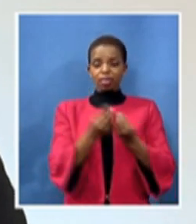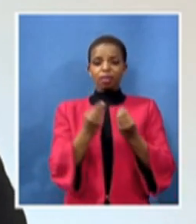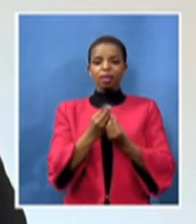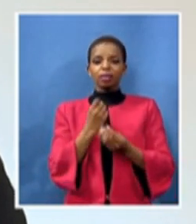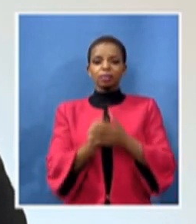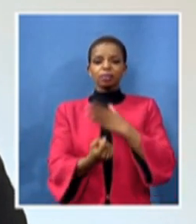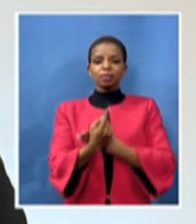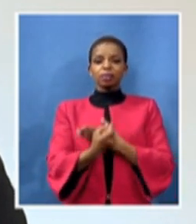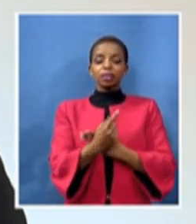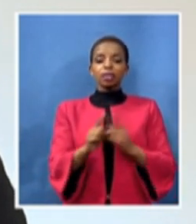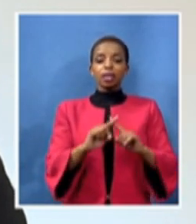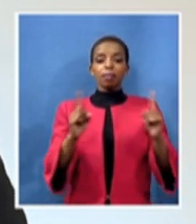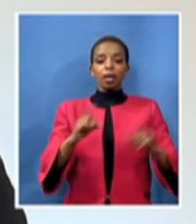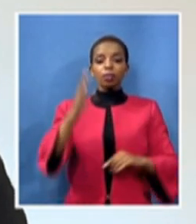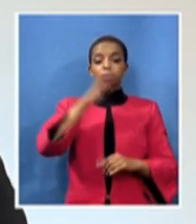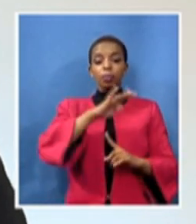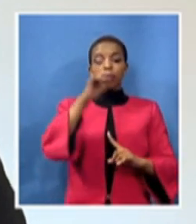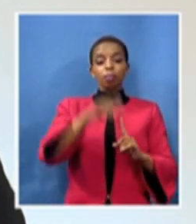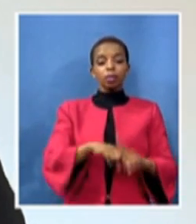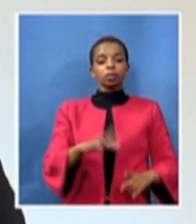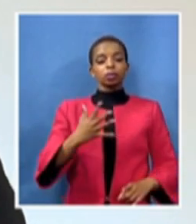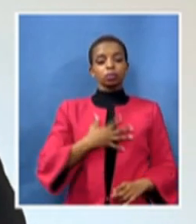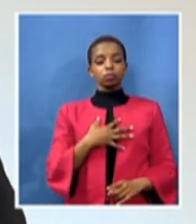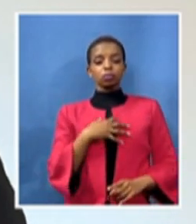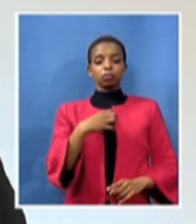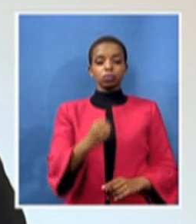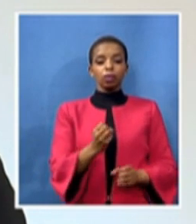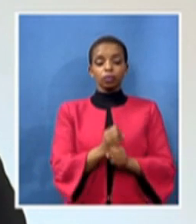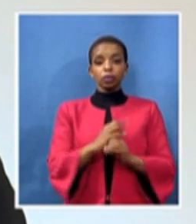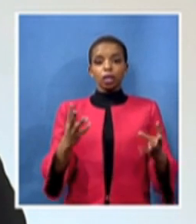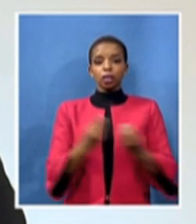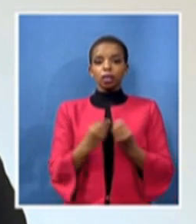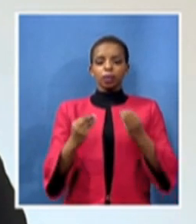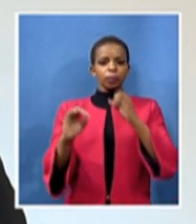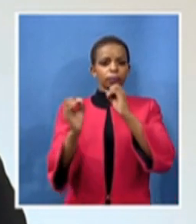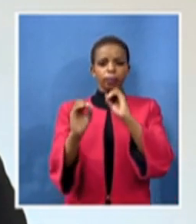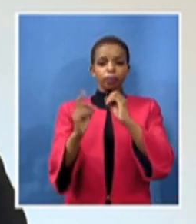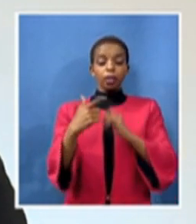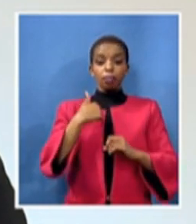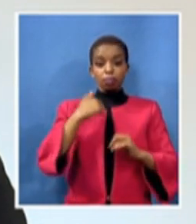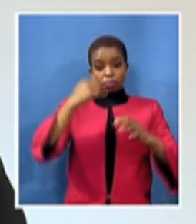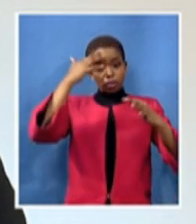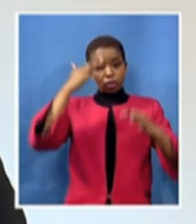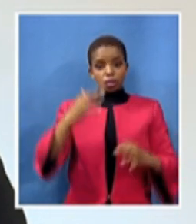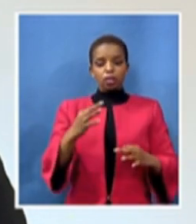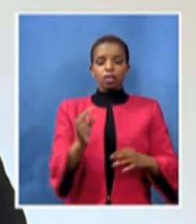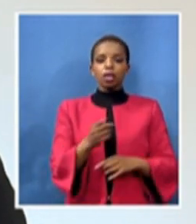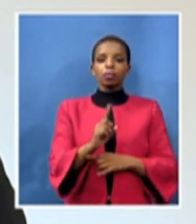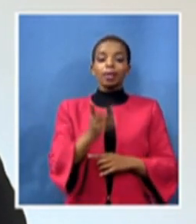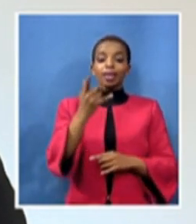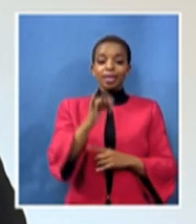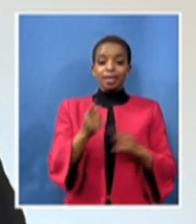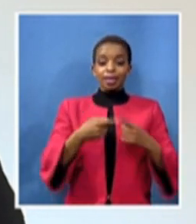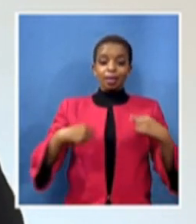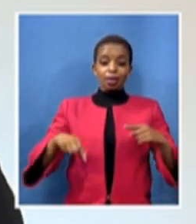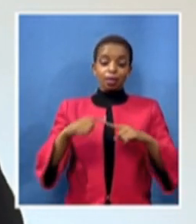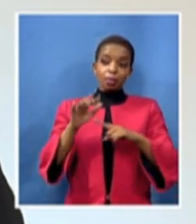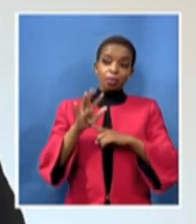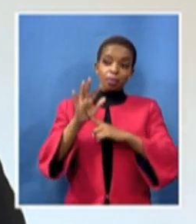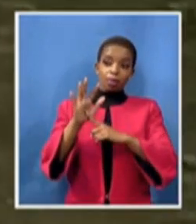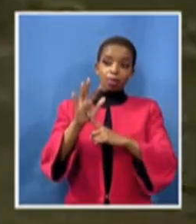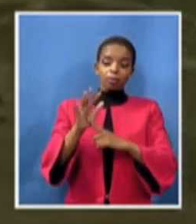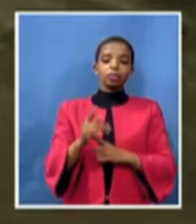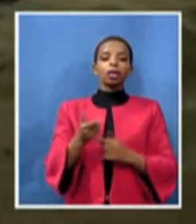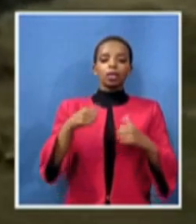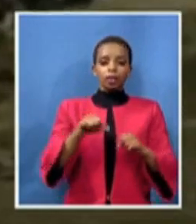I decided that if we were to demonstrate, it will have an effect because there was never a demonstration before in Soweto.